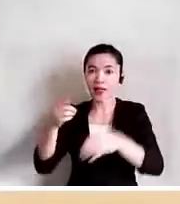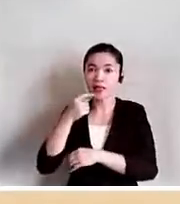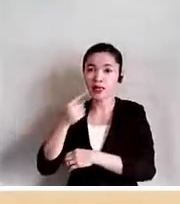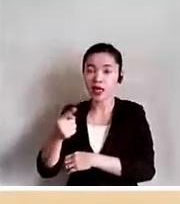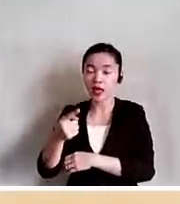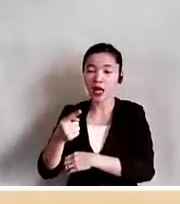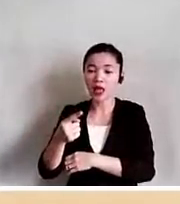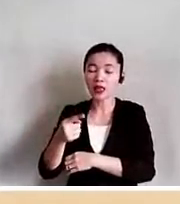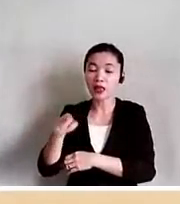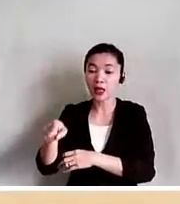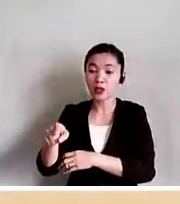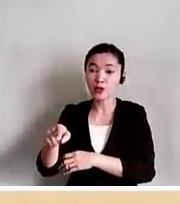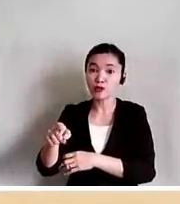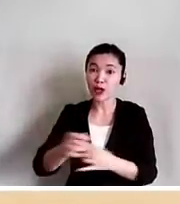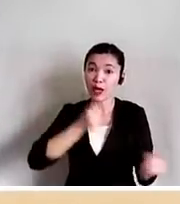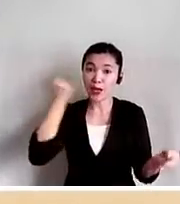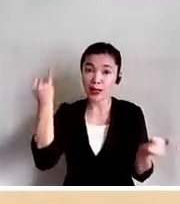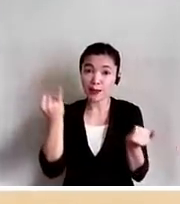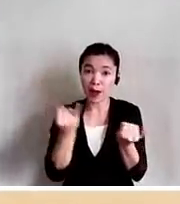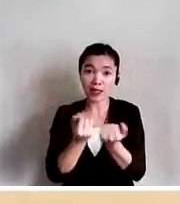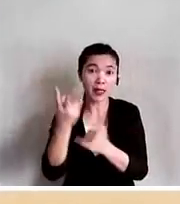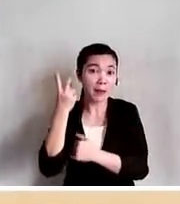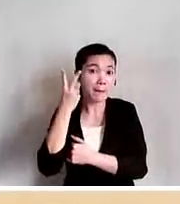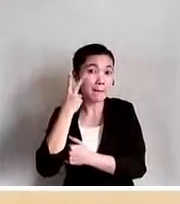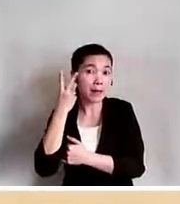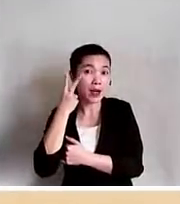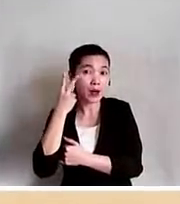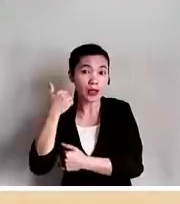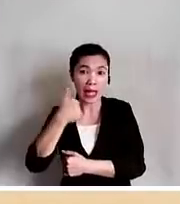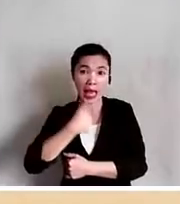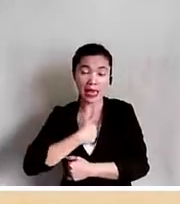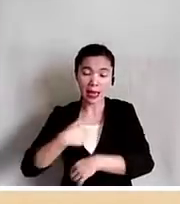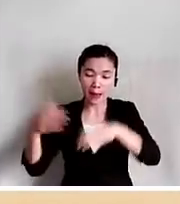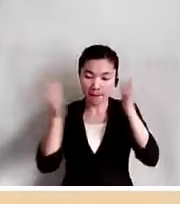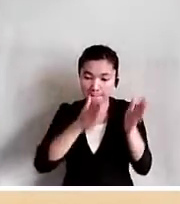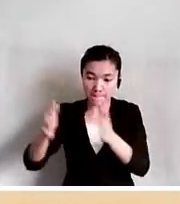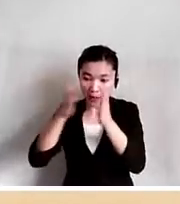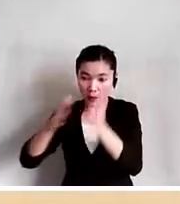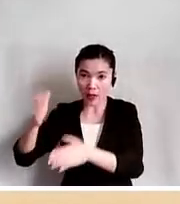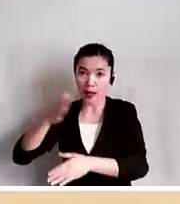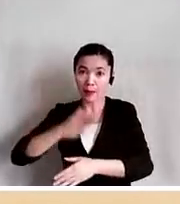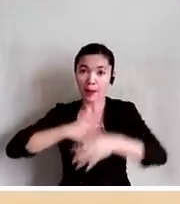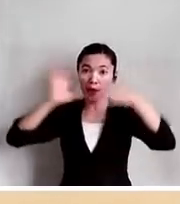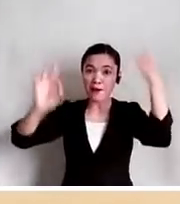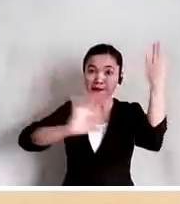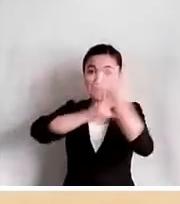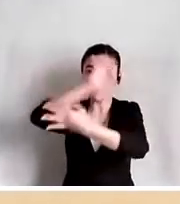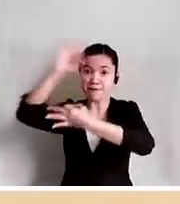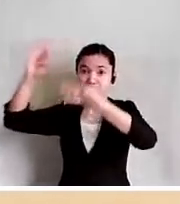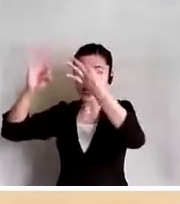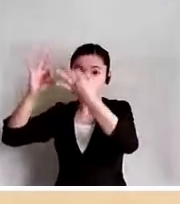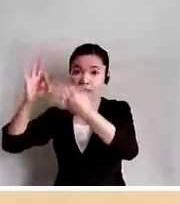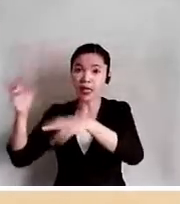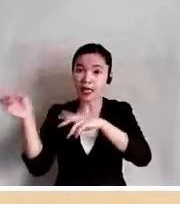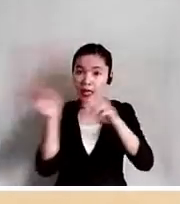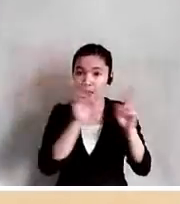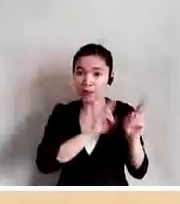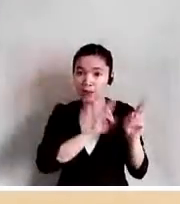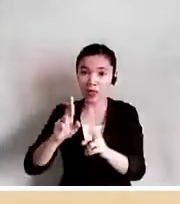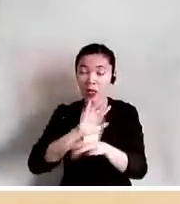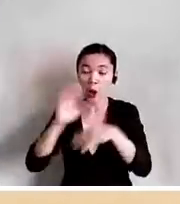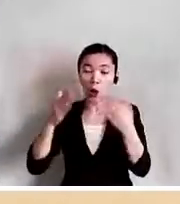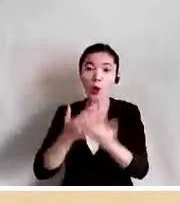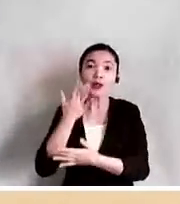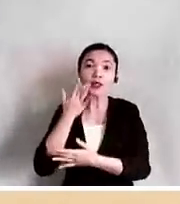invited, behold, I have prepared my banquet, my calves and fattened cattle are killed,